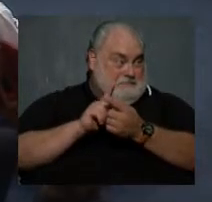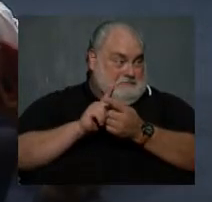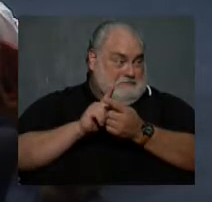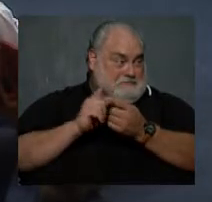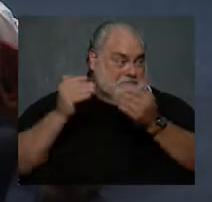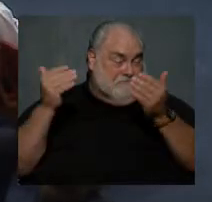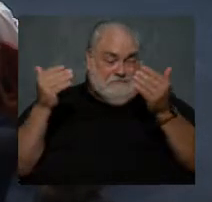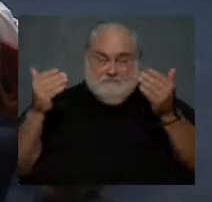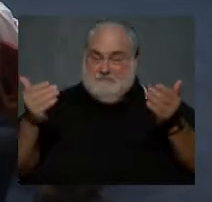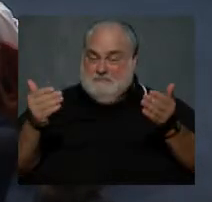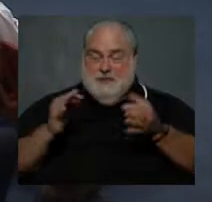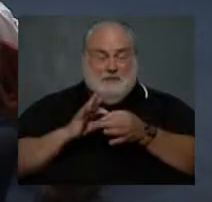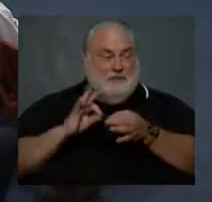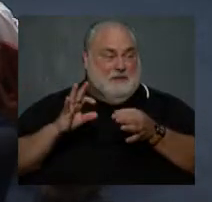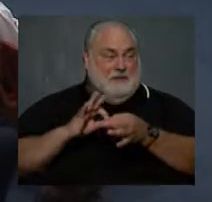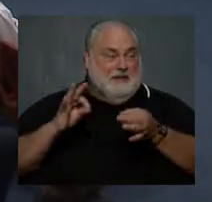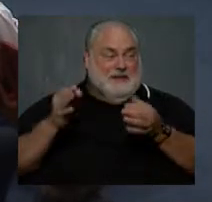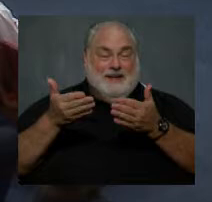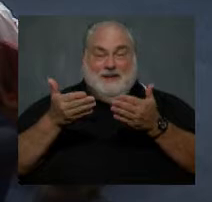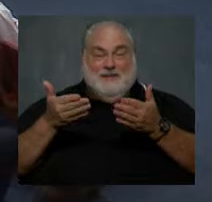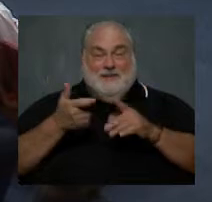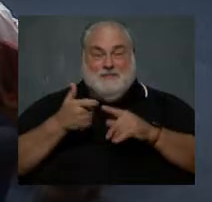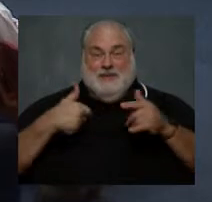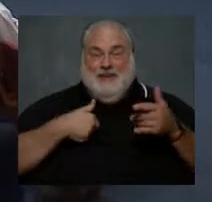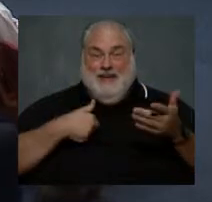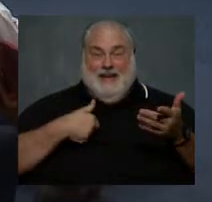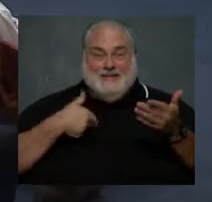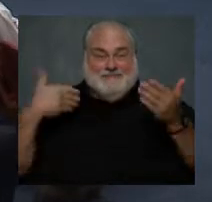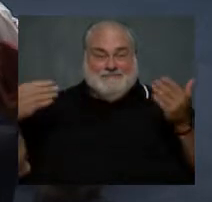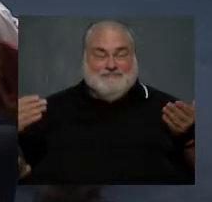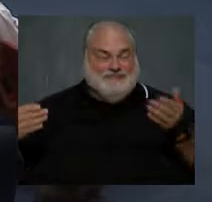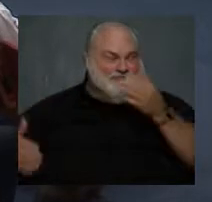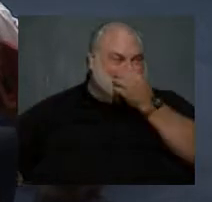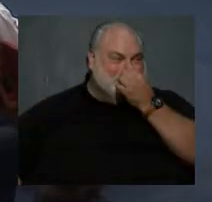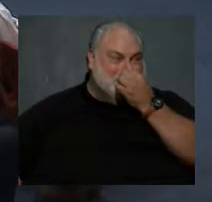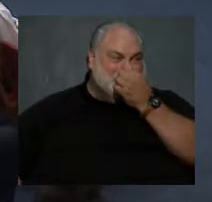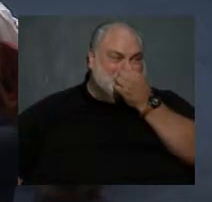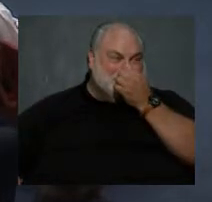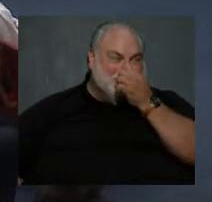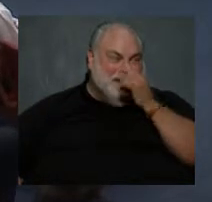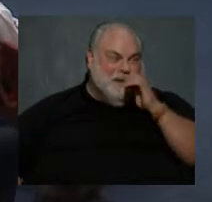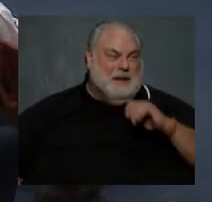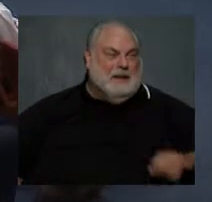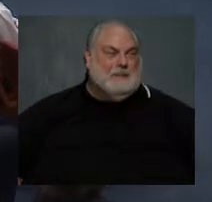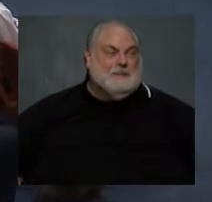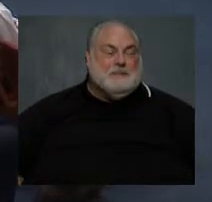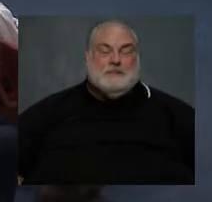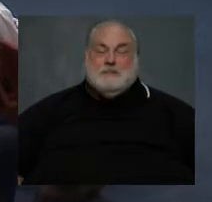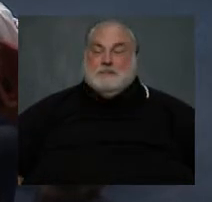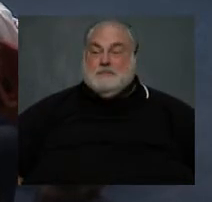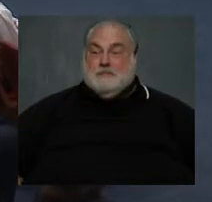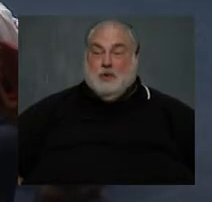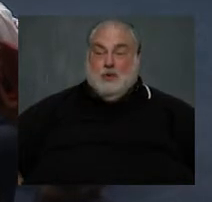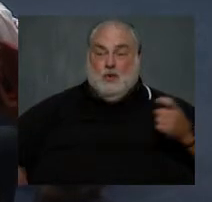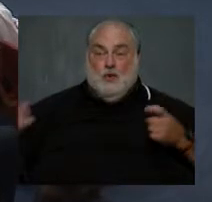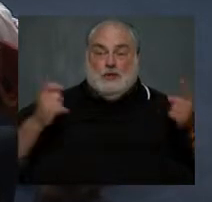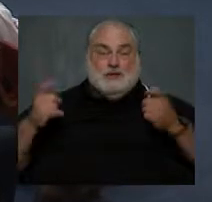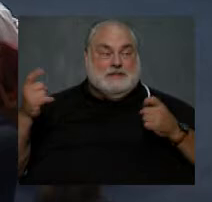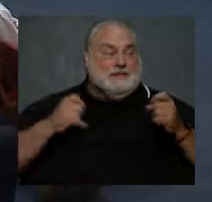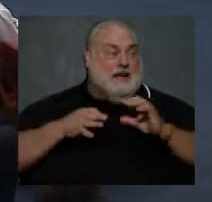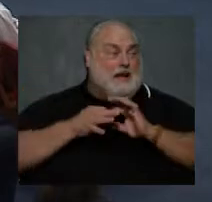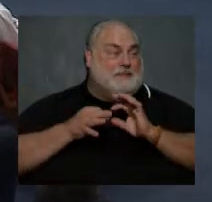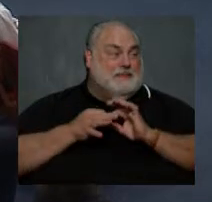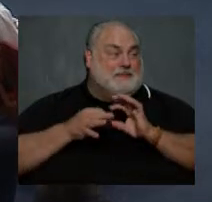we can vote. I mean, I don't know what you need from me. I mean, Okay. just- Okay. Commissioners, any questions,